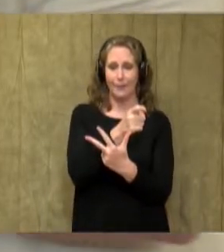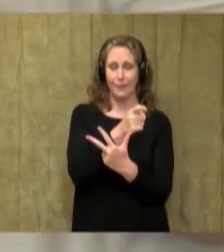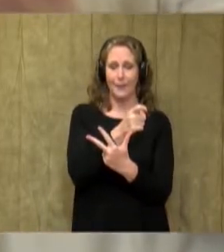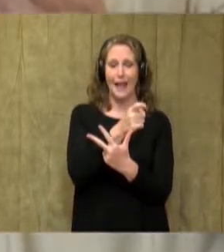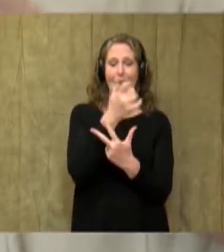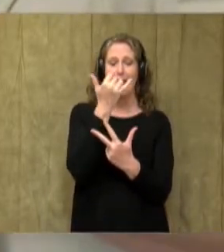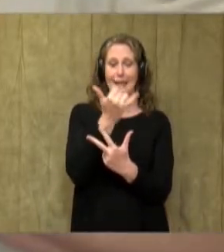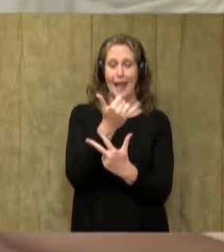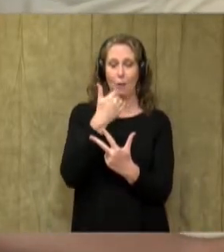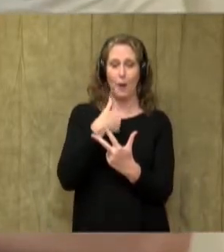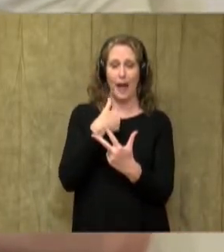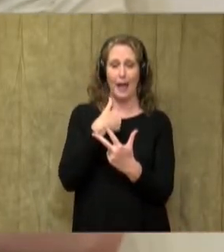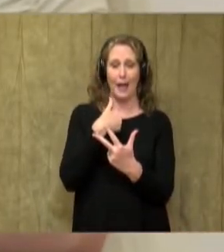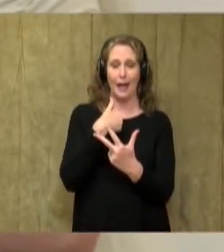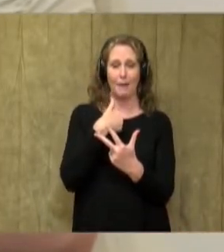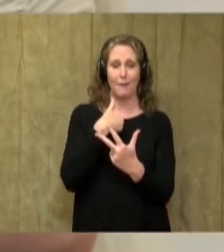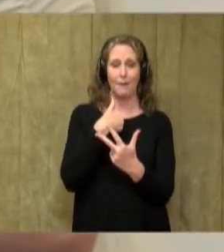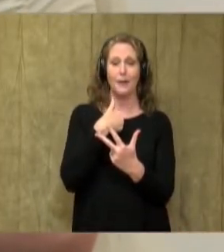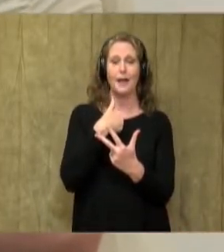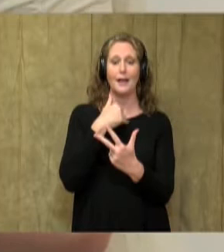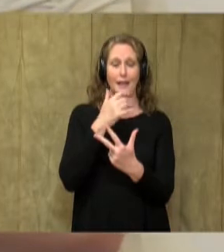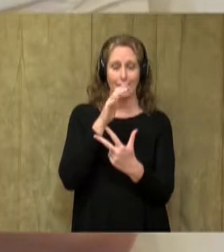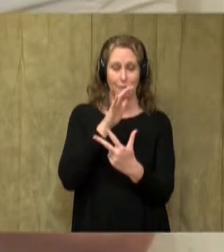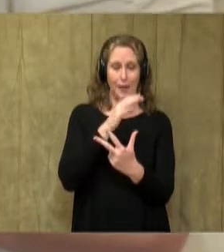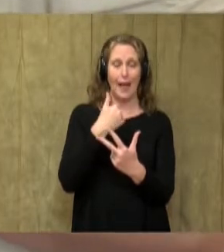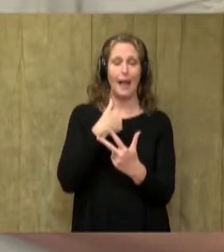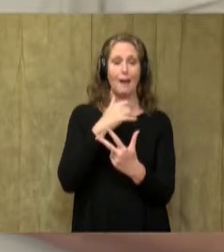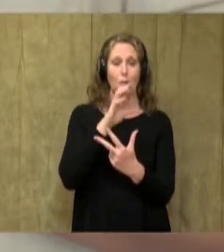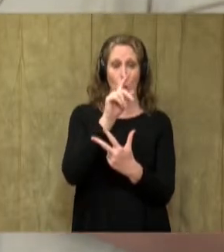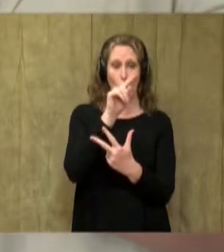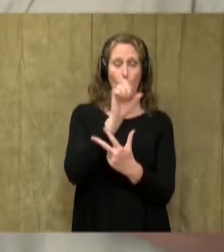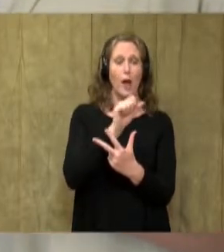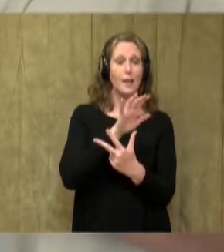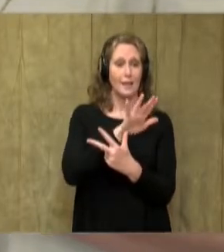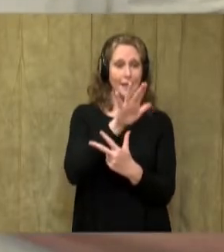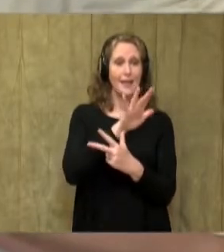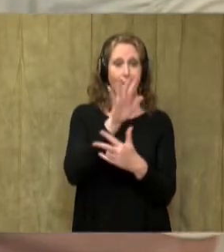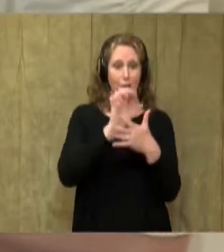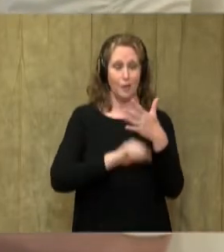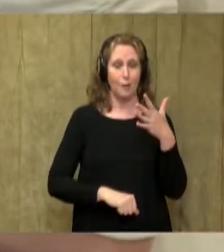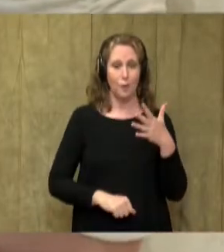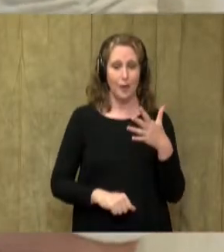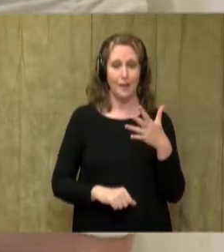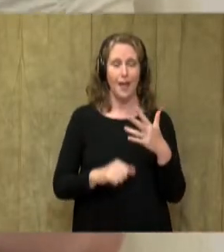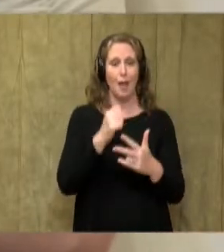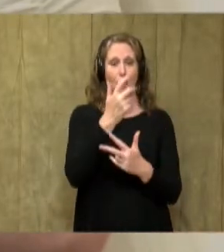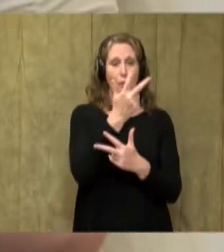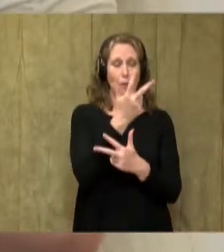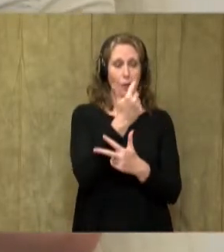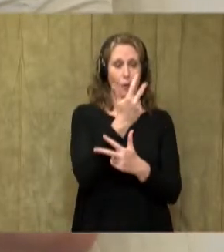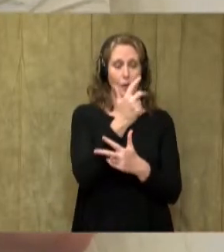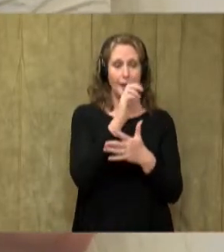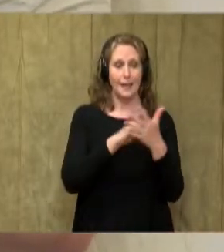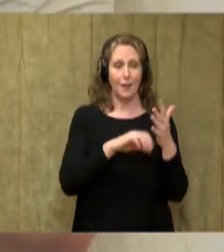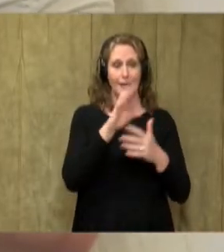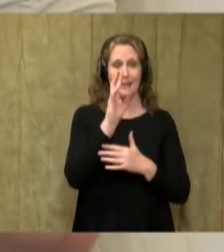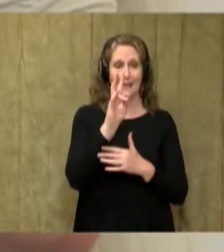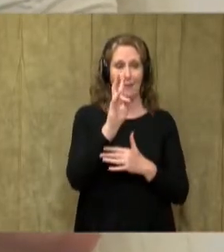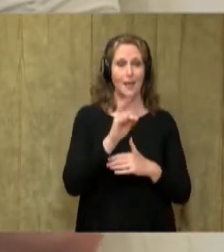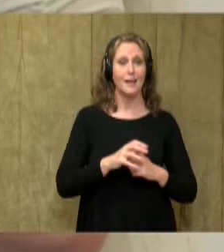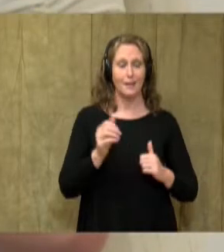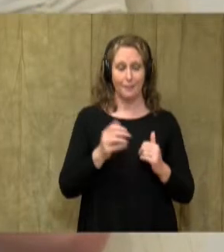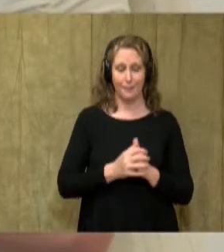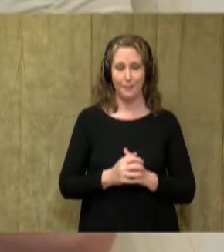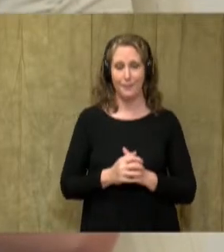So now we have enough ones to subtract 7. So we're going to take away 7. 2,